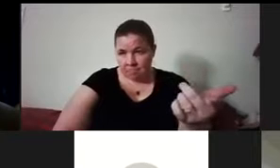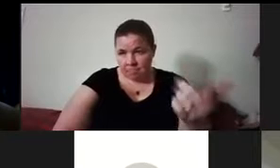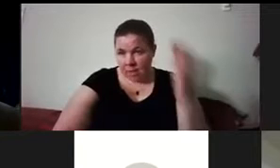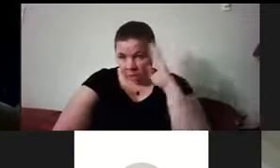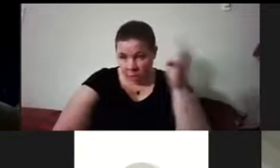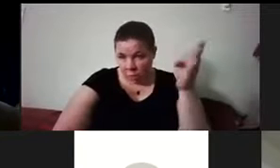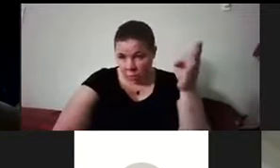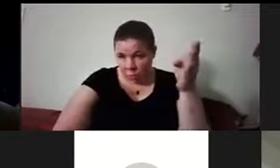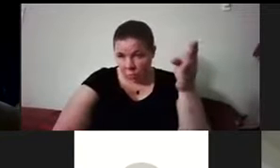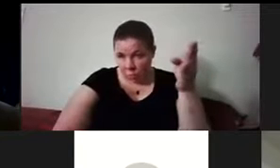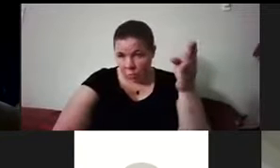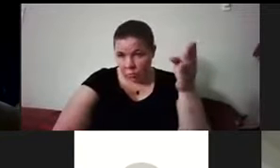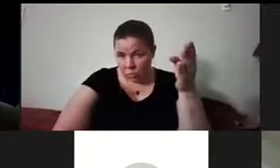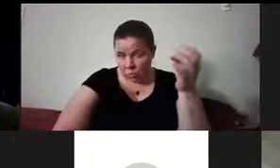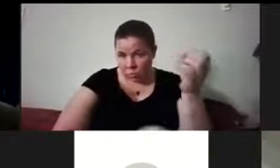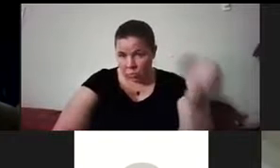Hello?